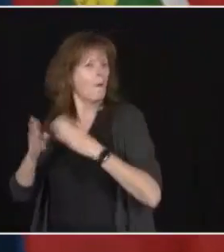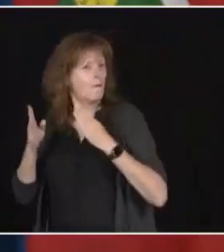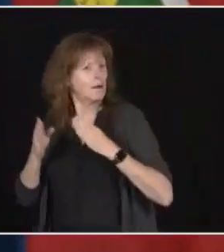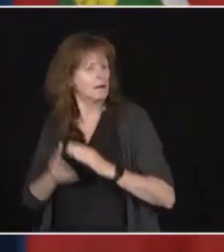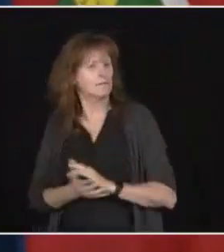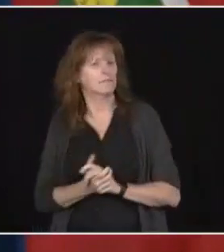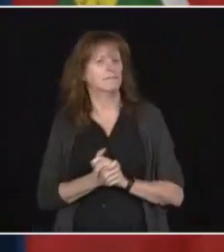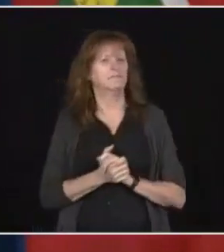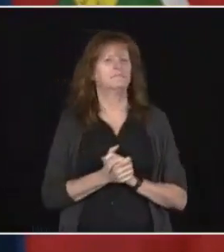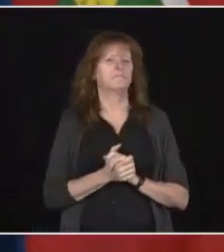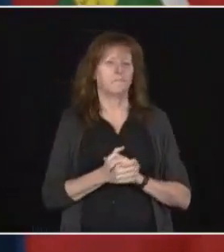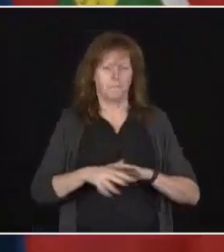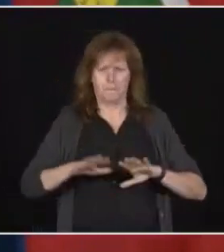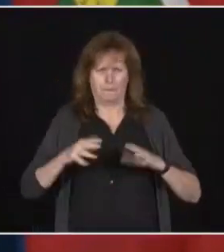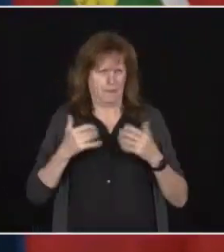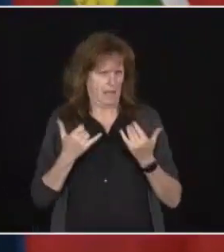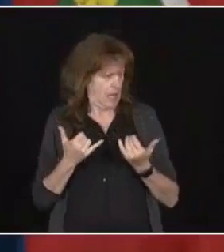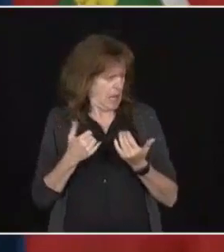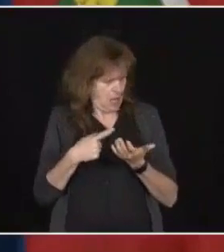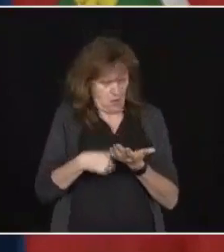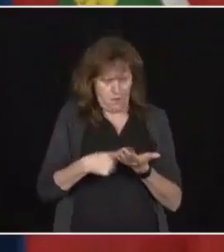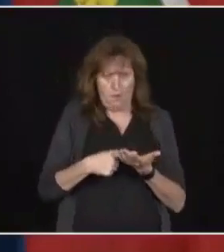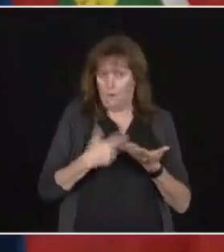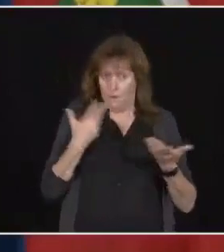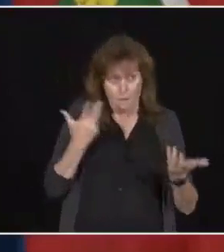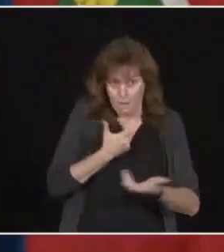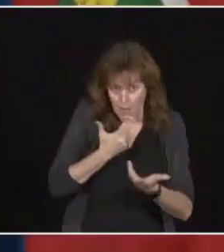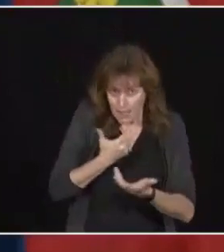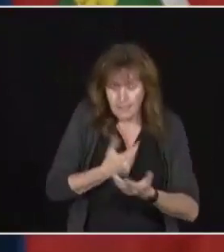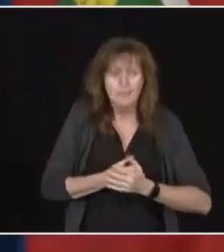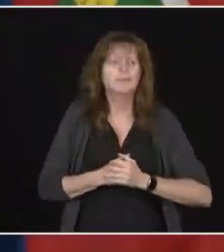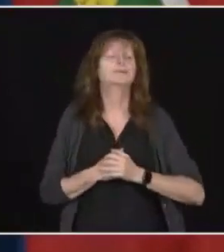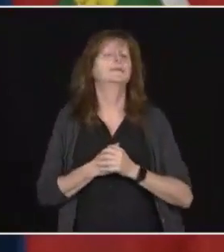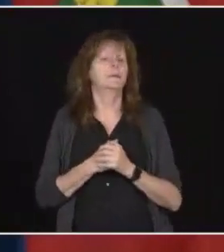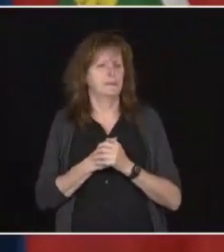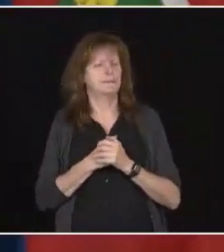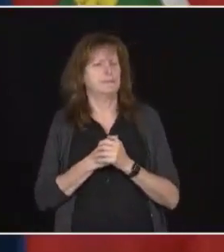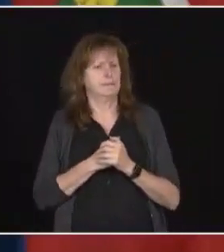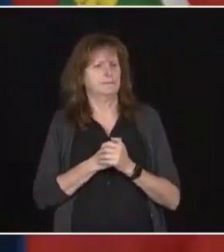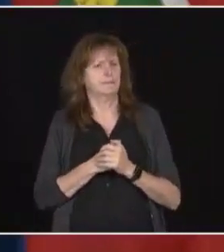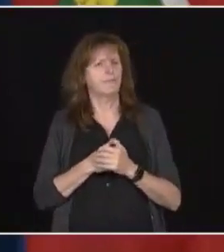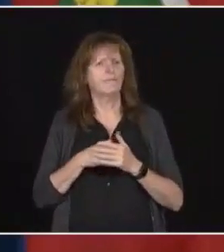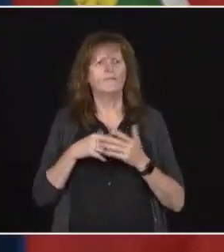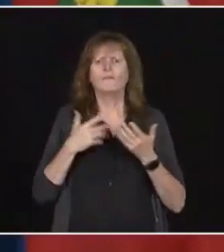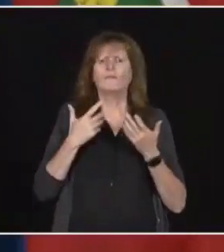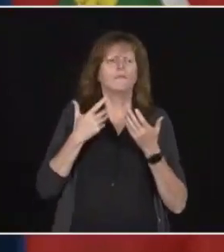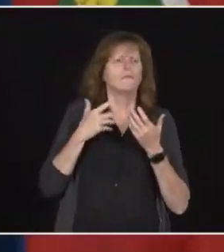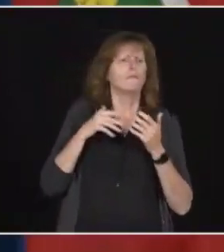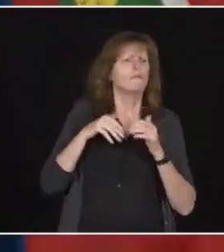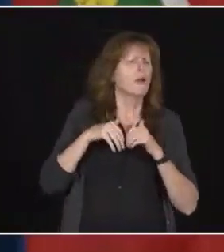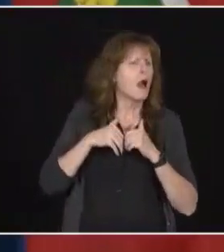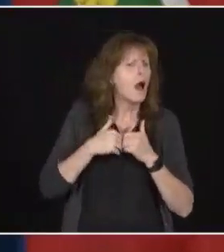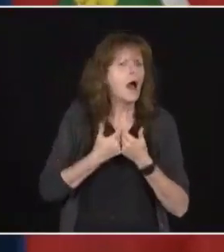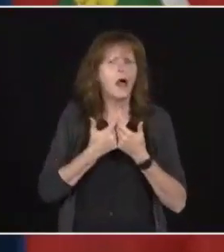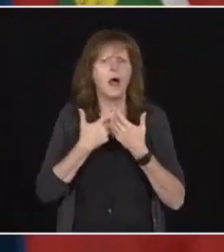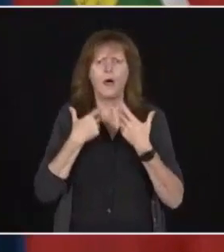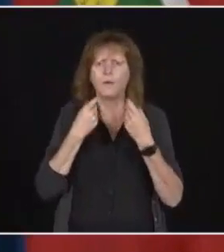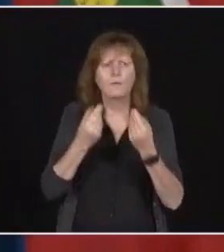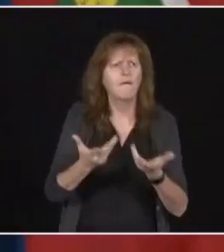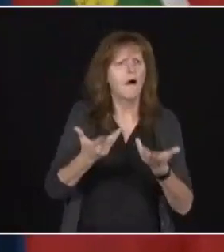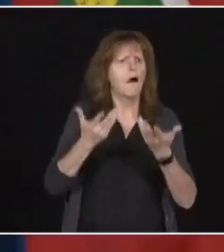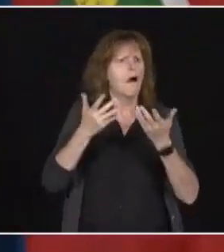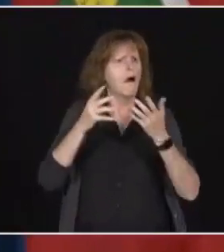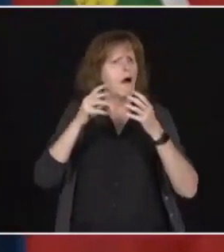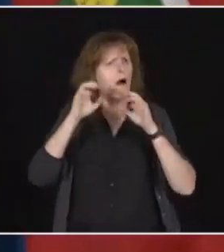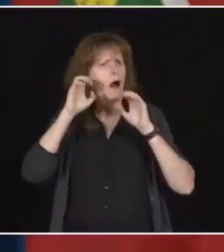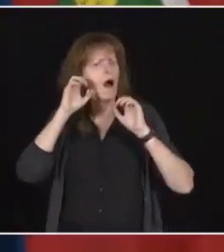today, we know that the way we deliver education must change in a post-COVID world. We look at how we have